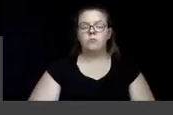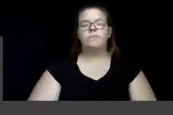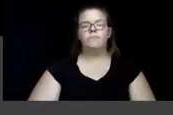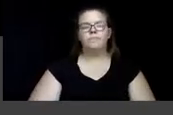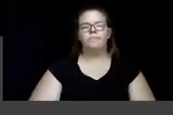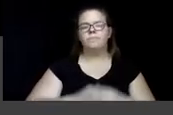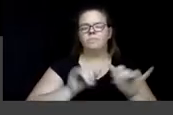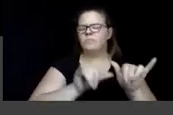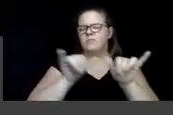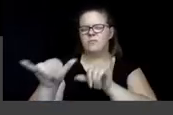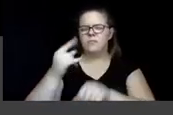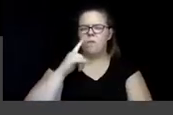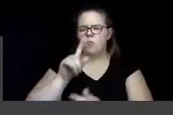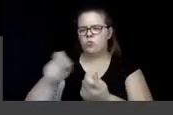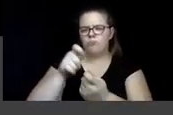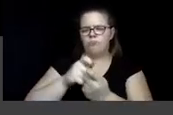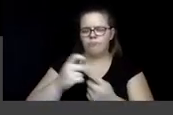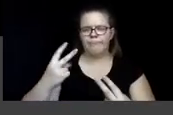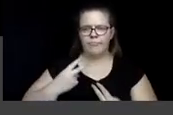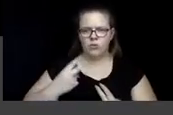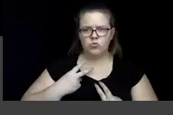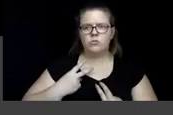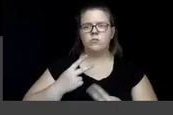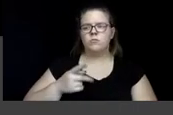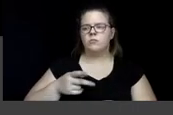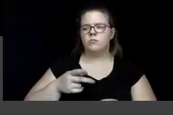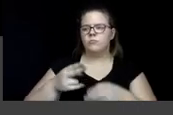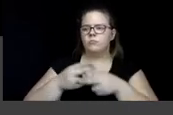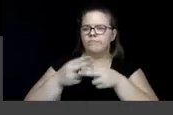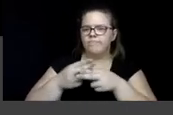same for certain veterans for short-term rehab.